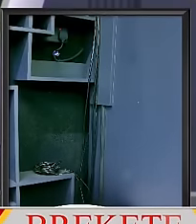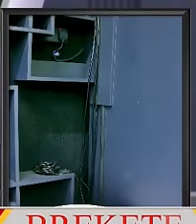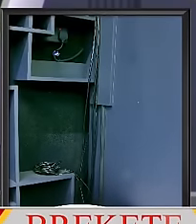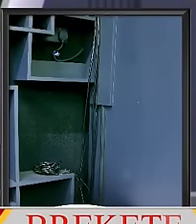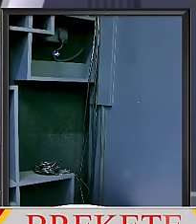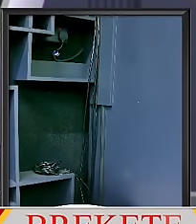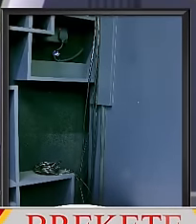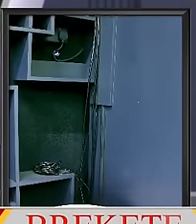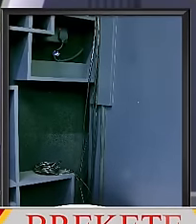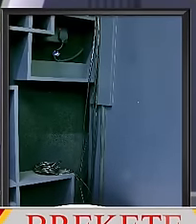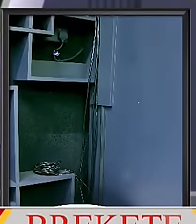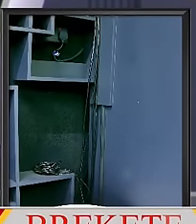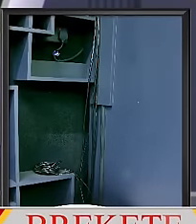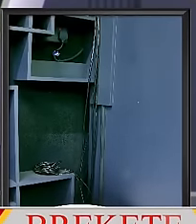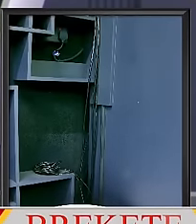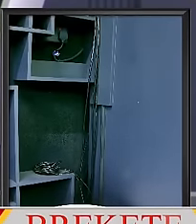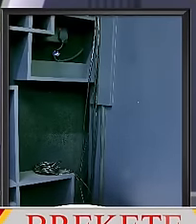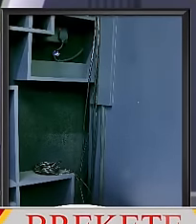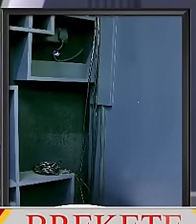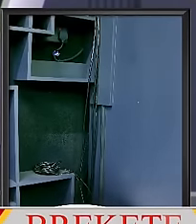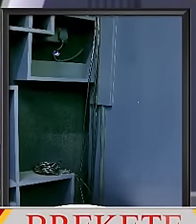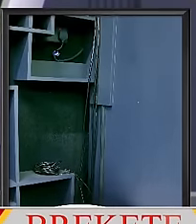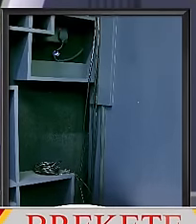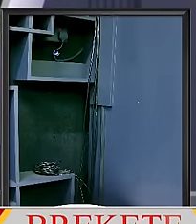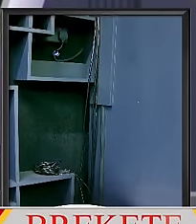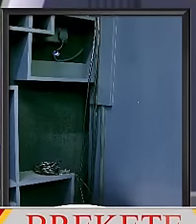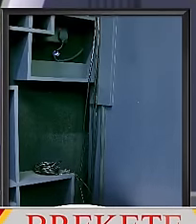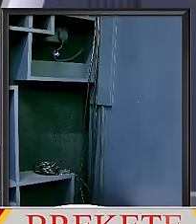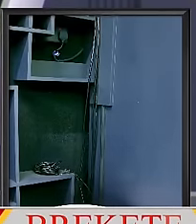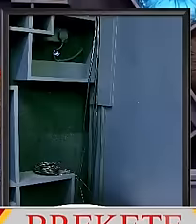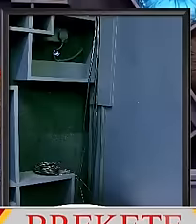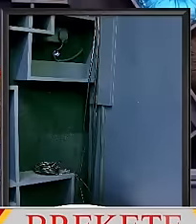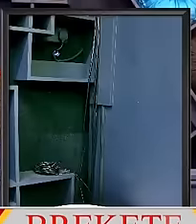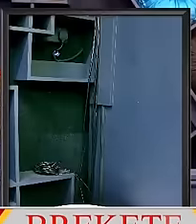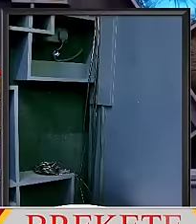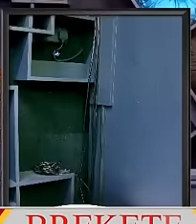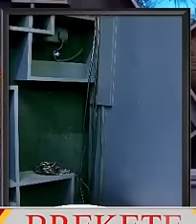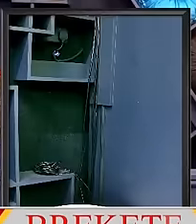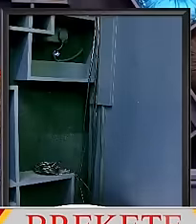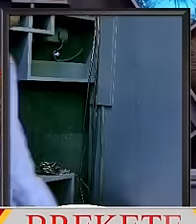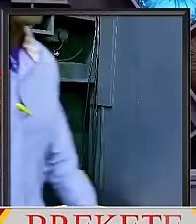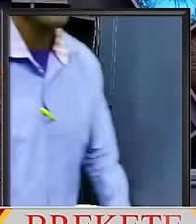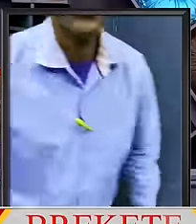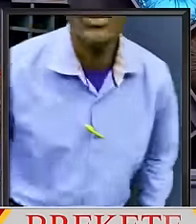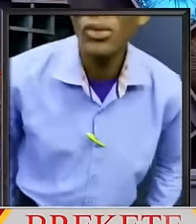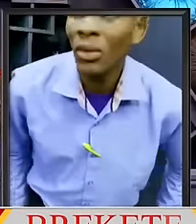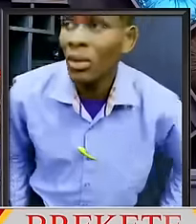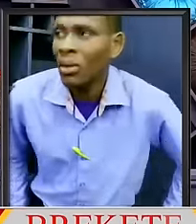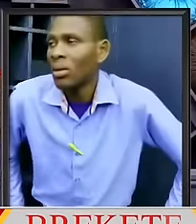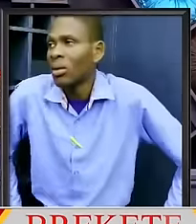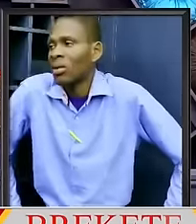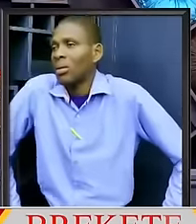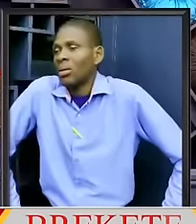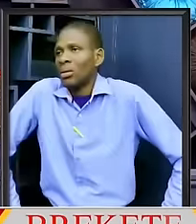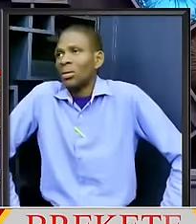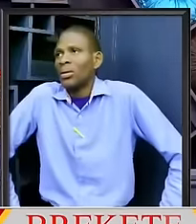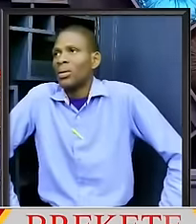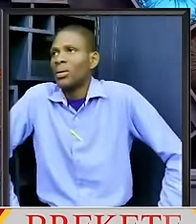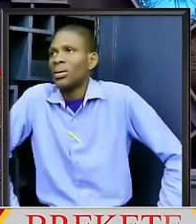hand. Abi no being be the chairman. Name. You don't recognize your chairman?